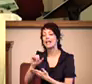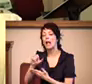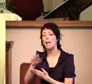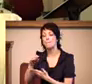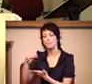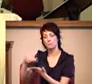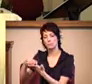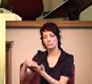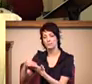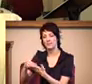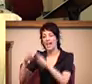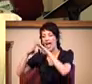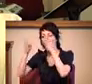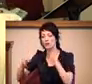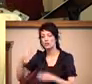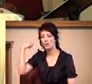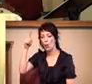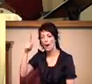That is not right.